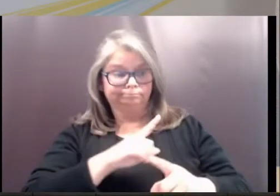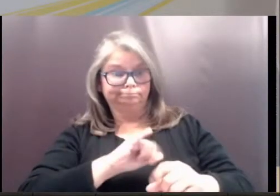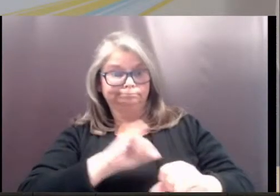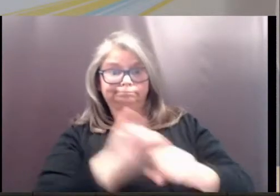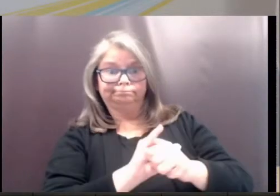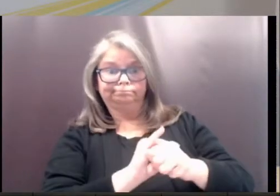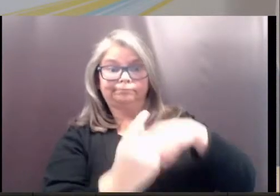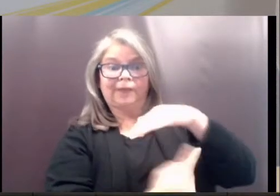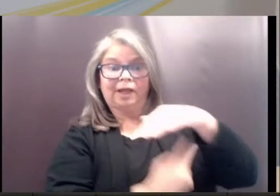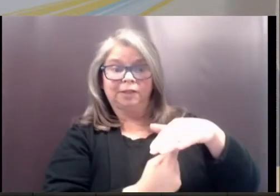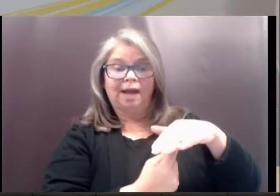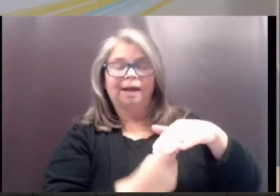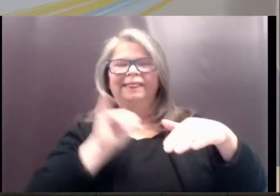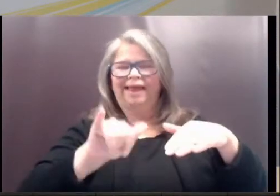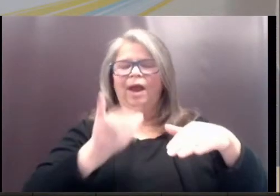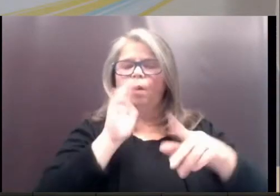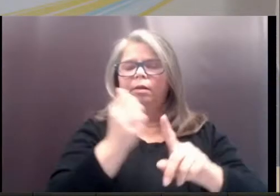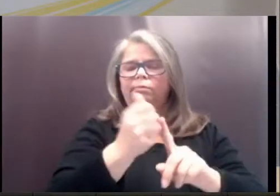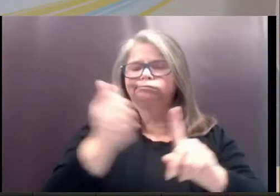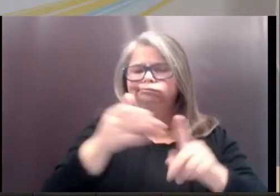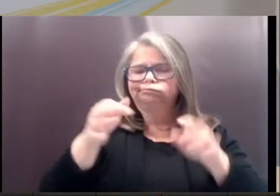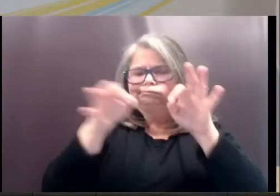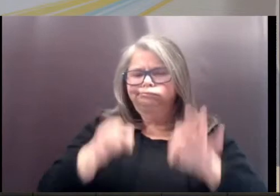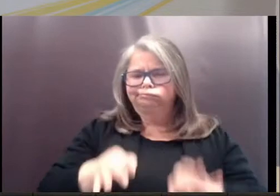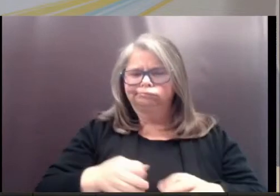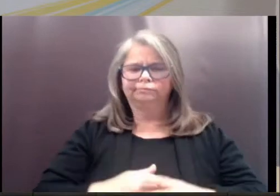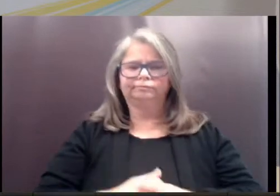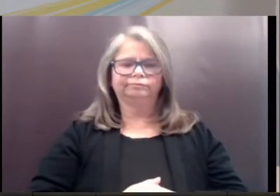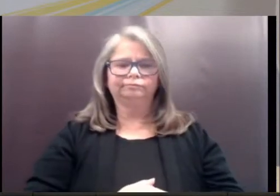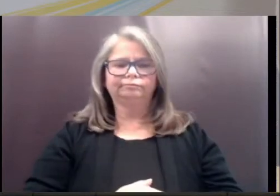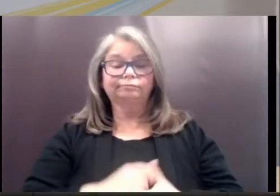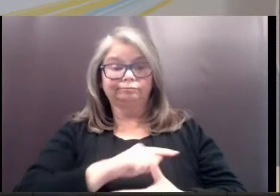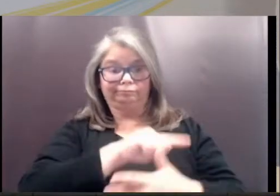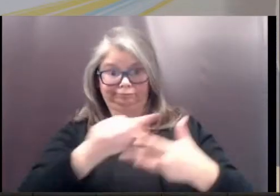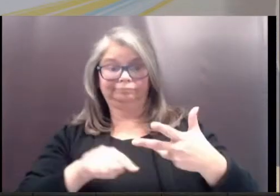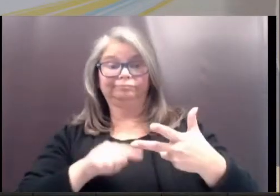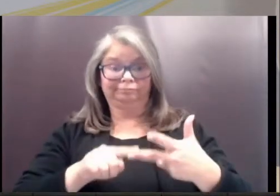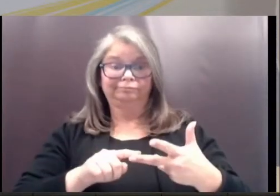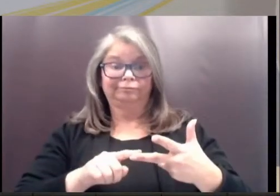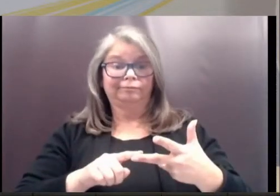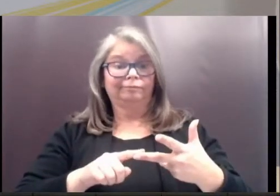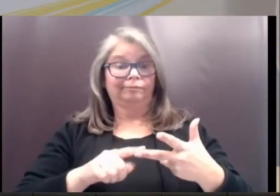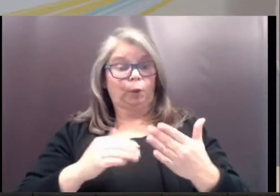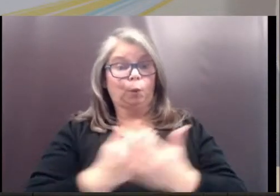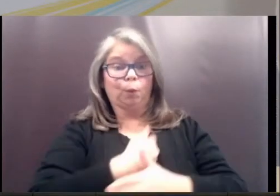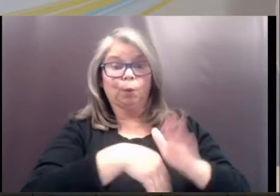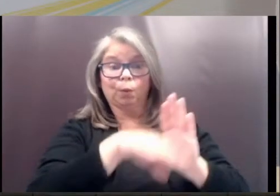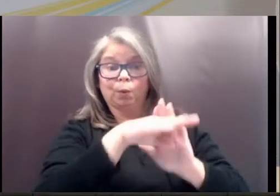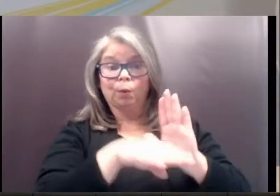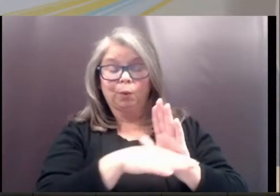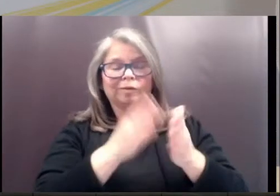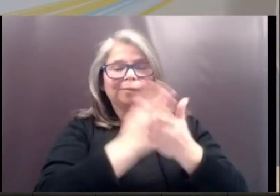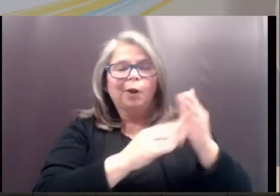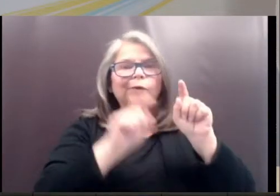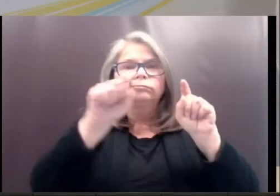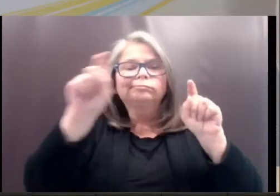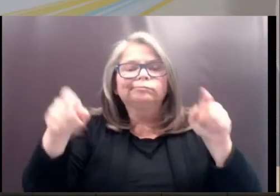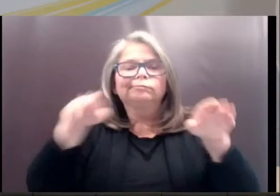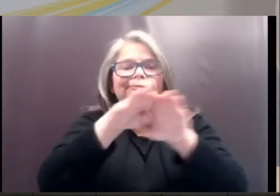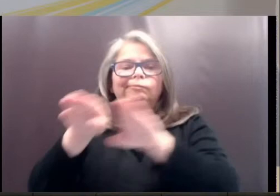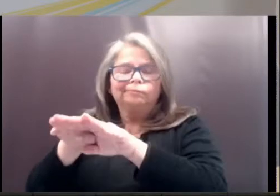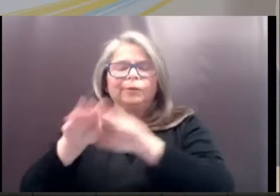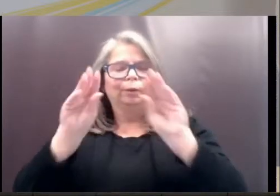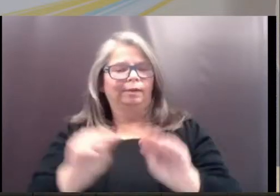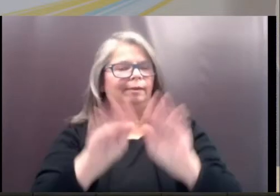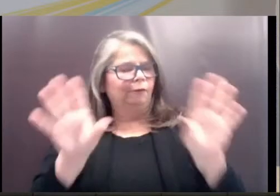breaker measures. And so I have good news today. I am pleased to report that there are no